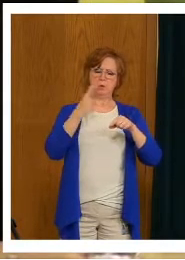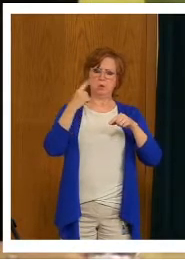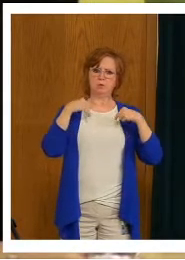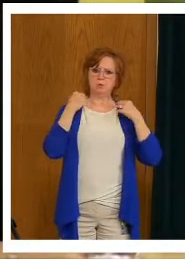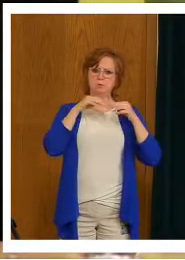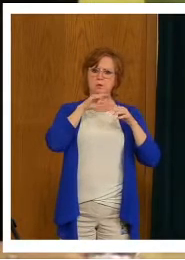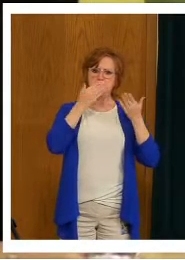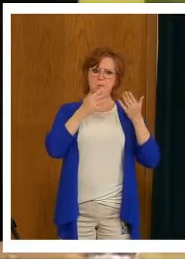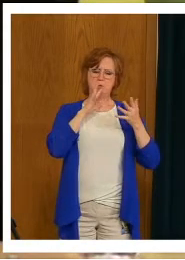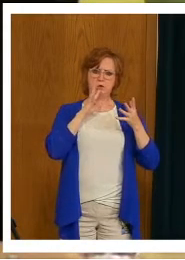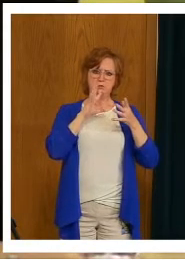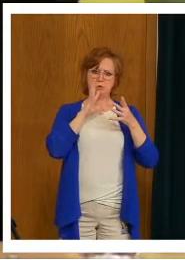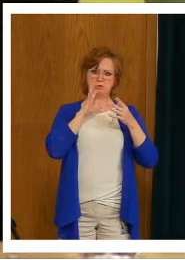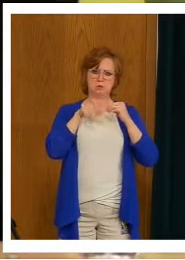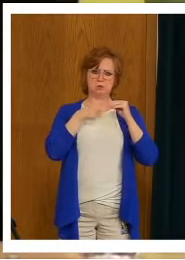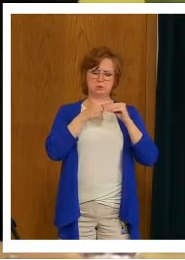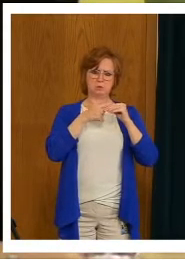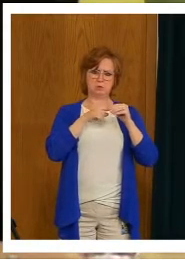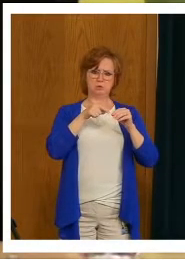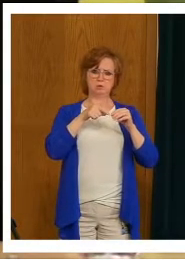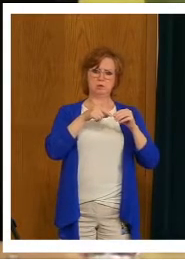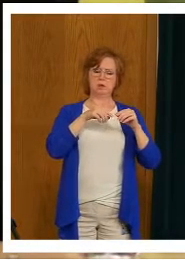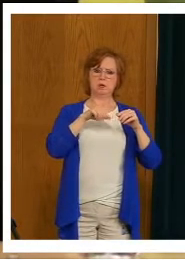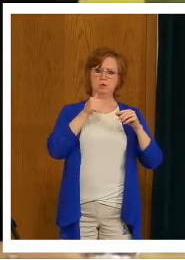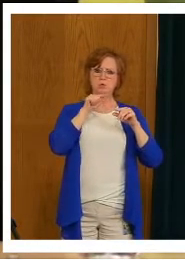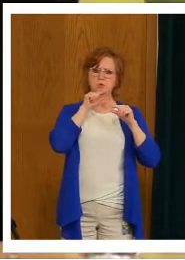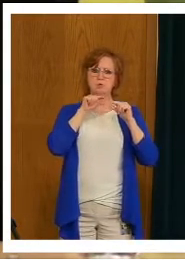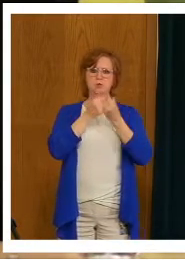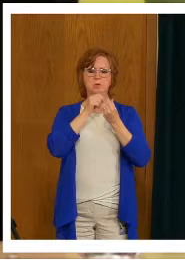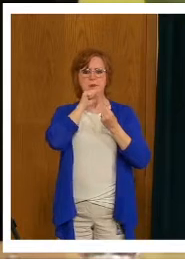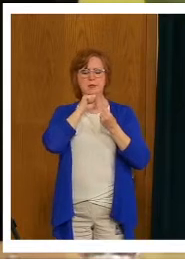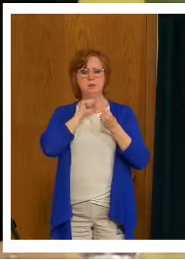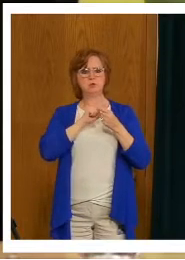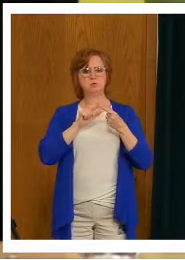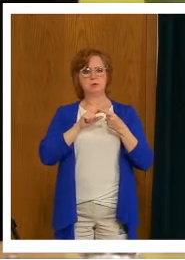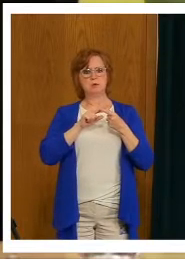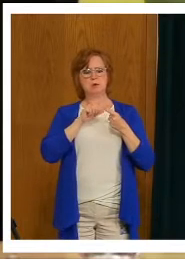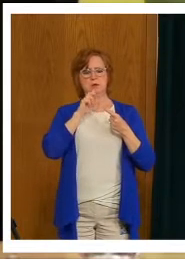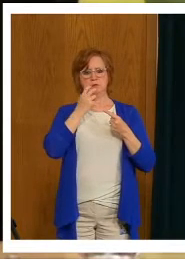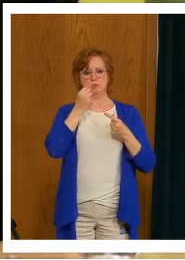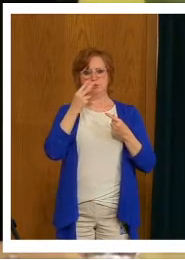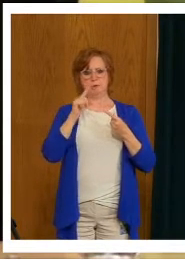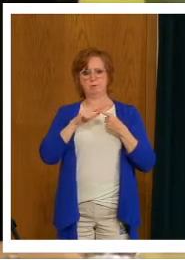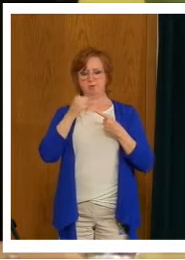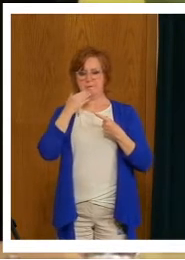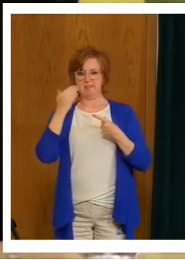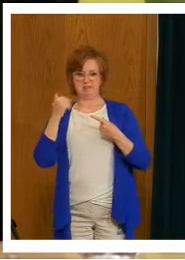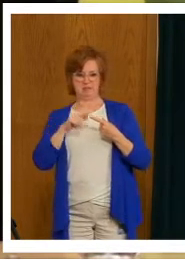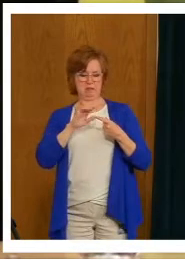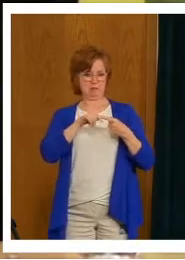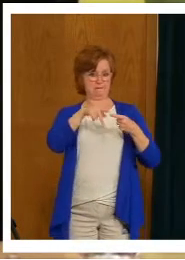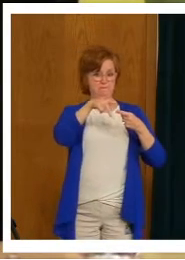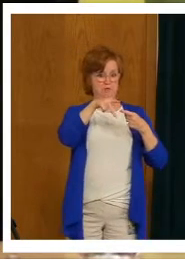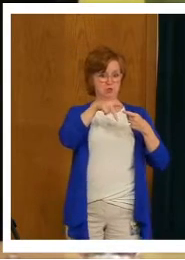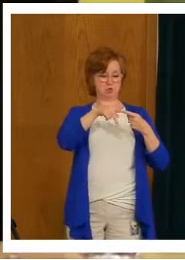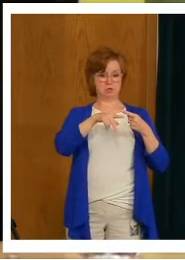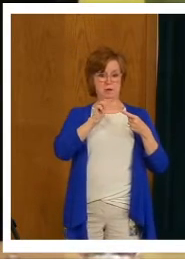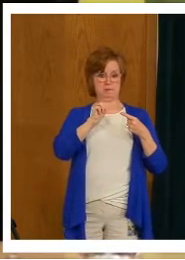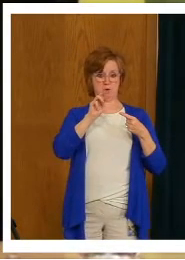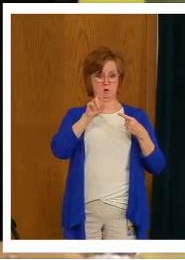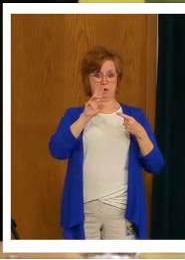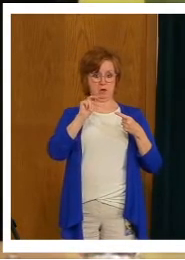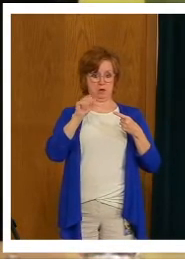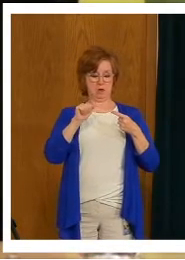is a 12 to 15-year-old with the Pfizer mRNA vaccine. I don't know if you have roughed